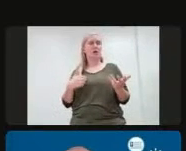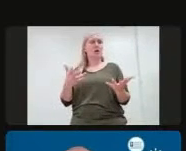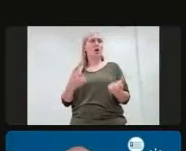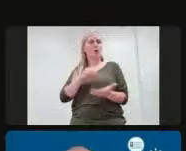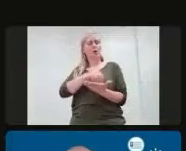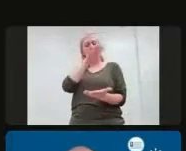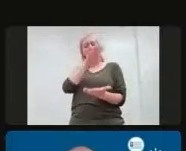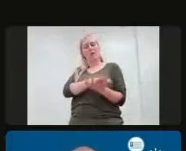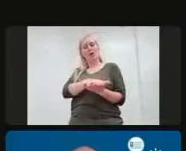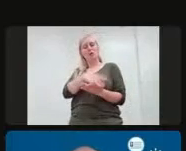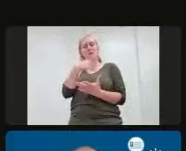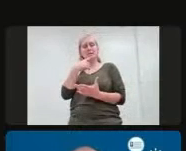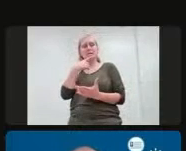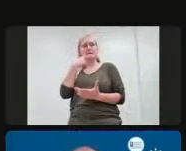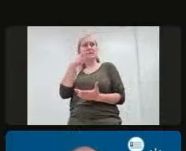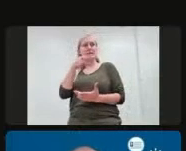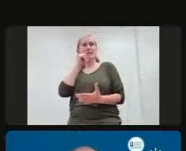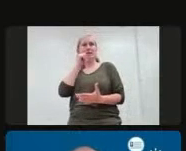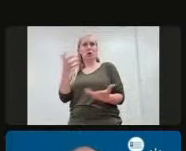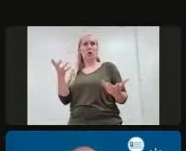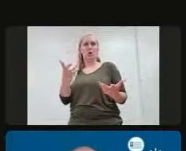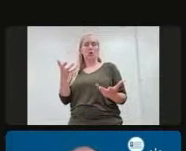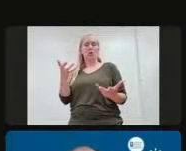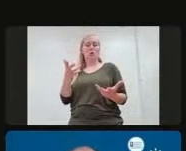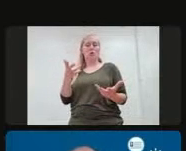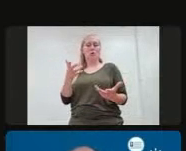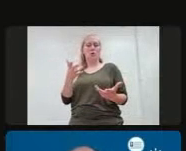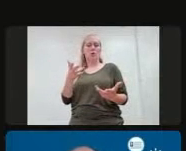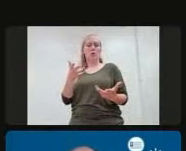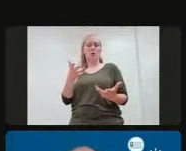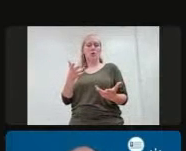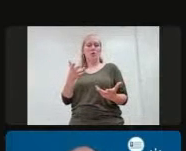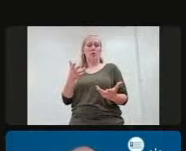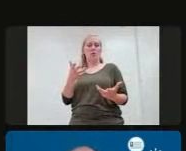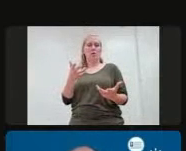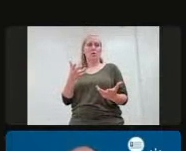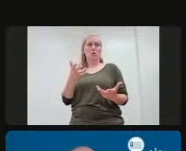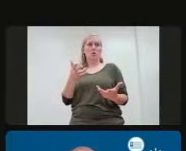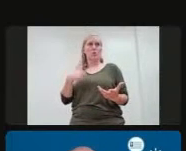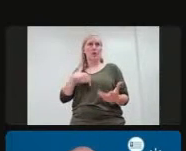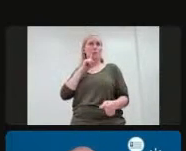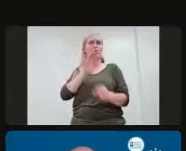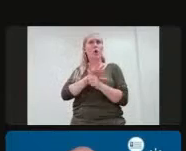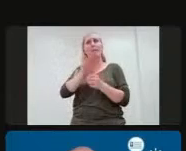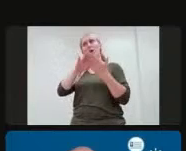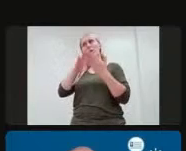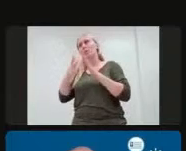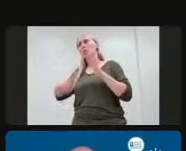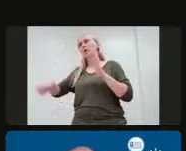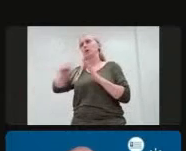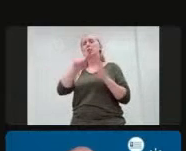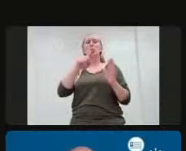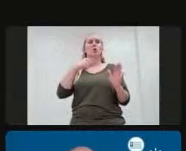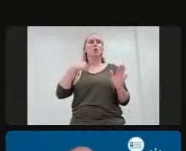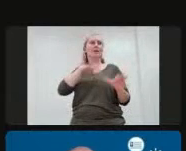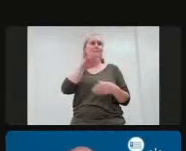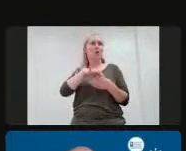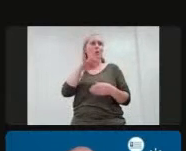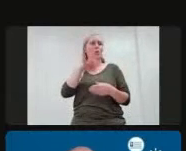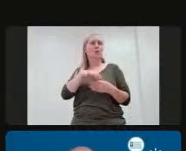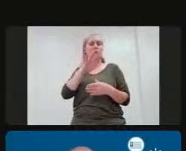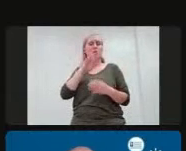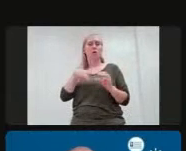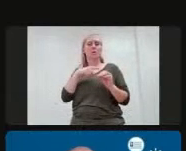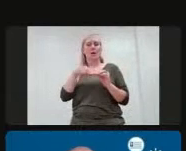the record saying this is not the way to, we had promised our community, we had voted. So